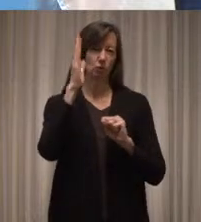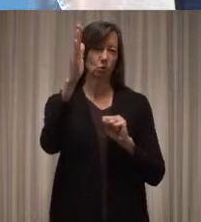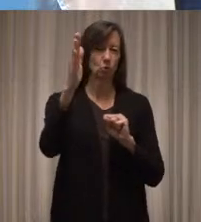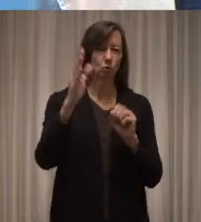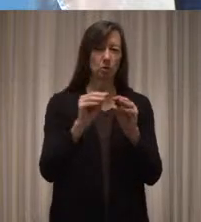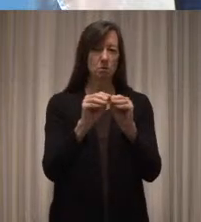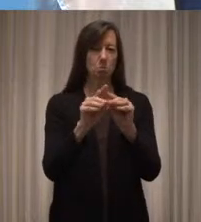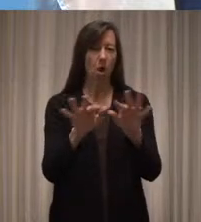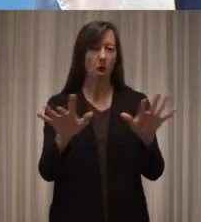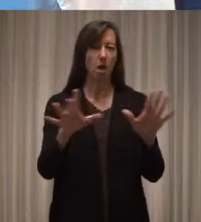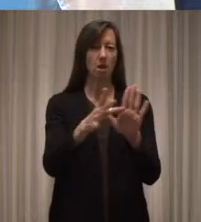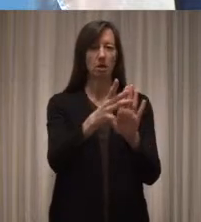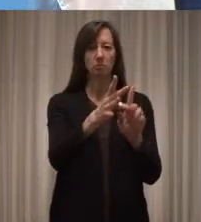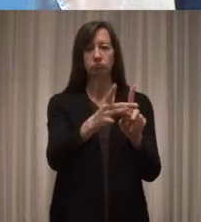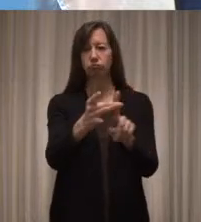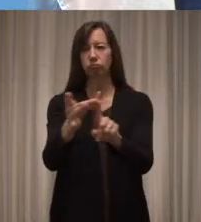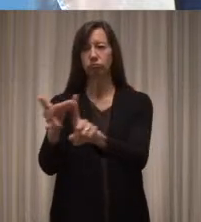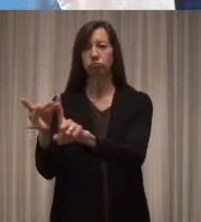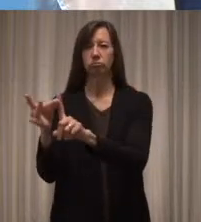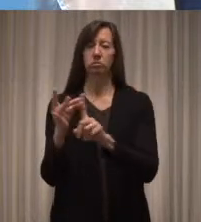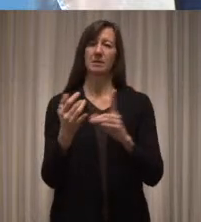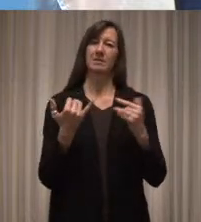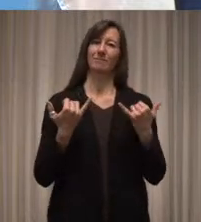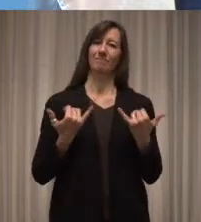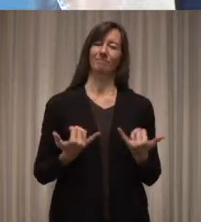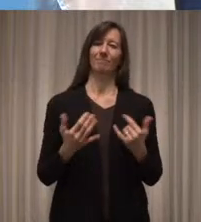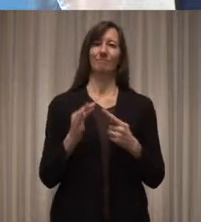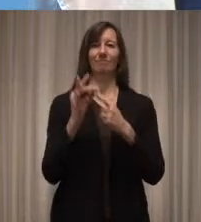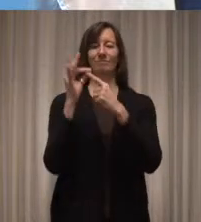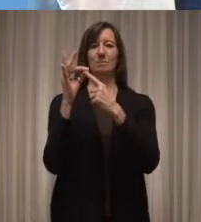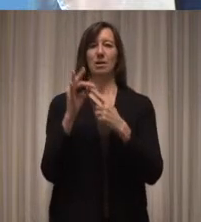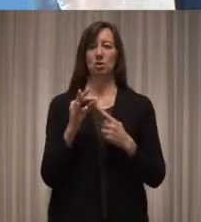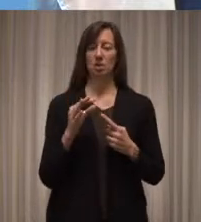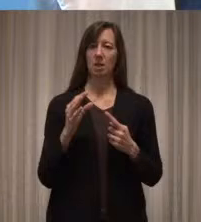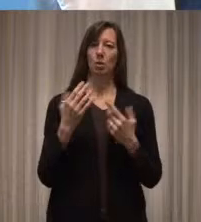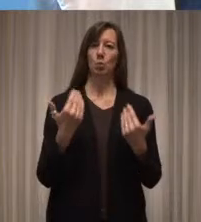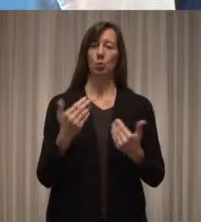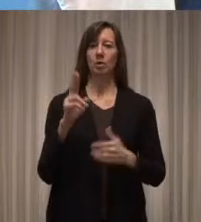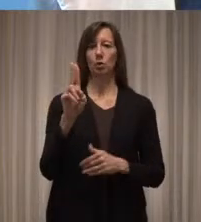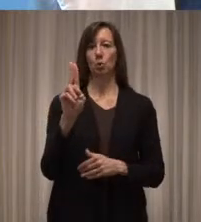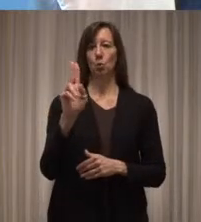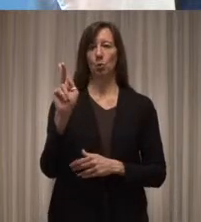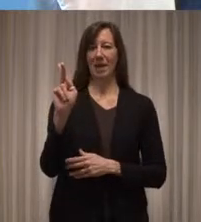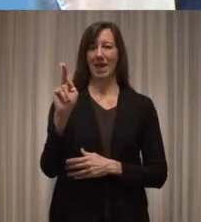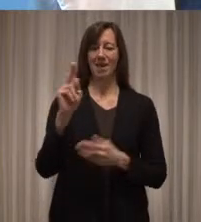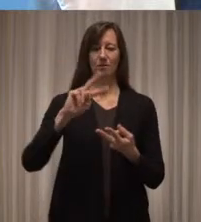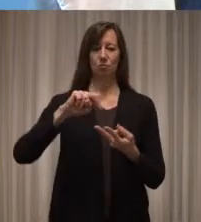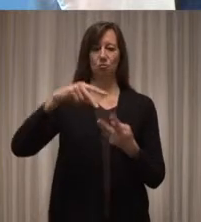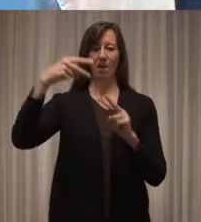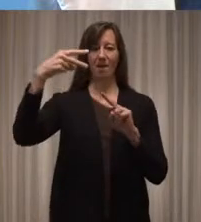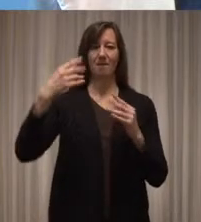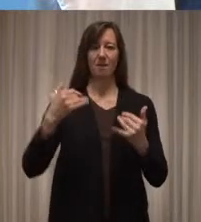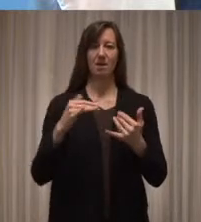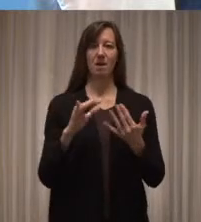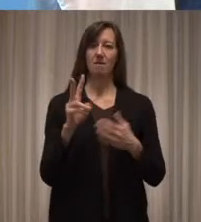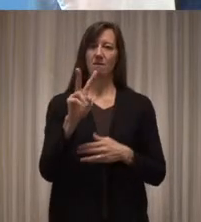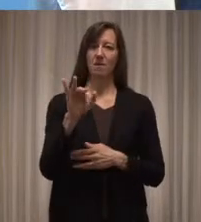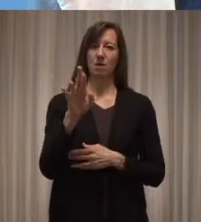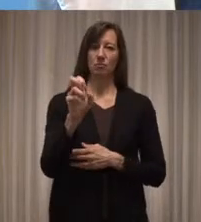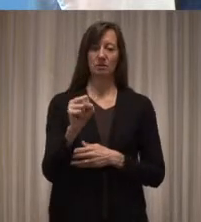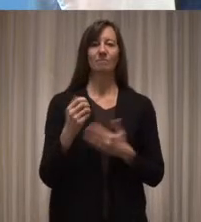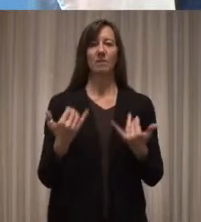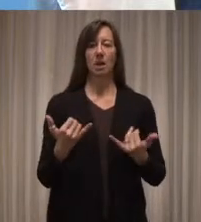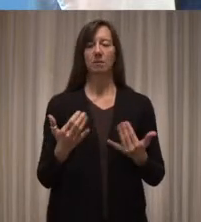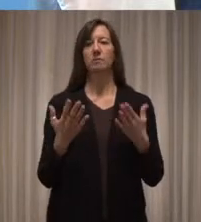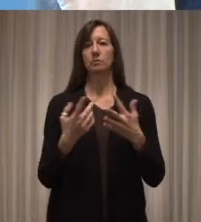now the introduction of the UK variant into the county and into the larger state and country.